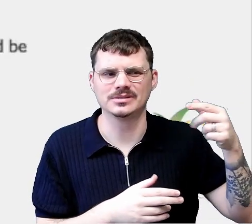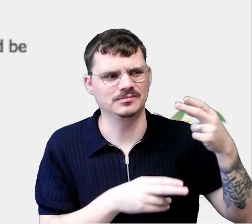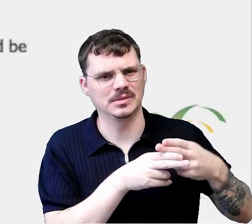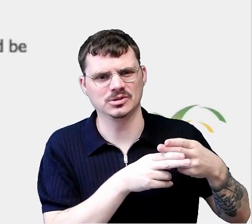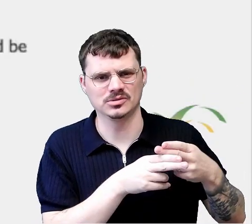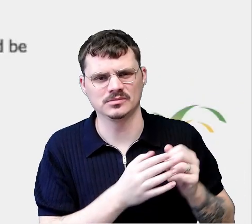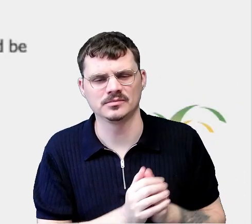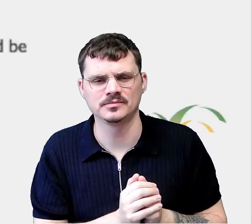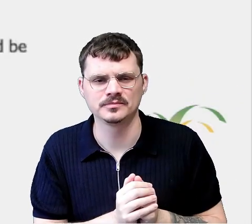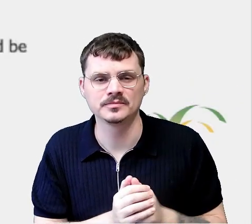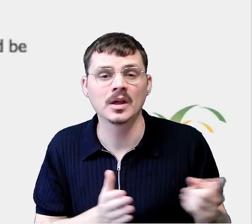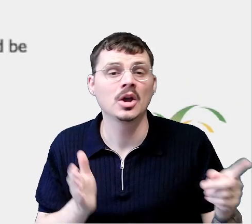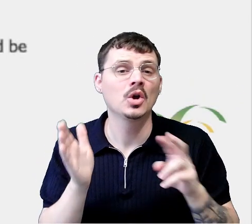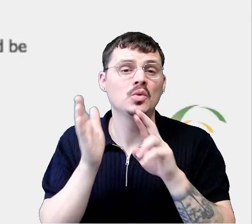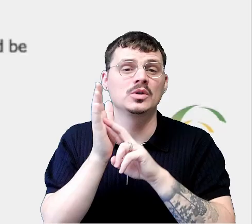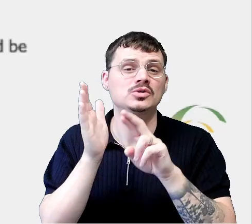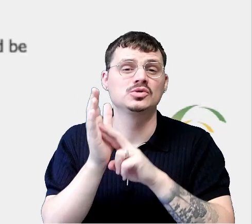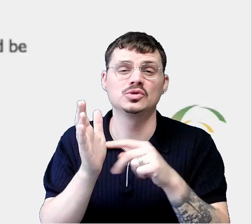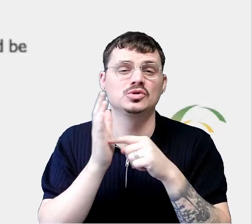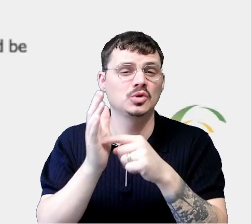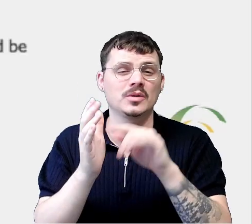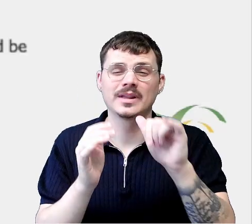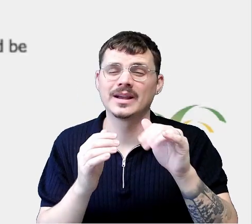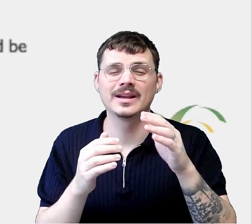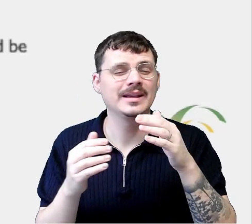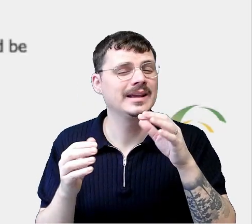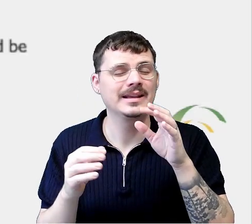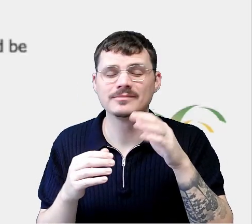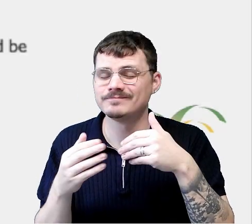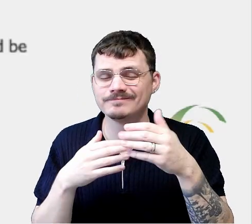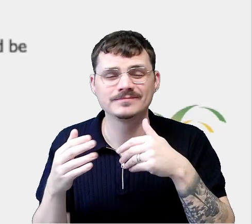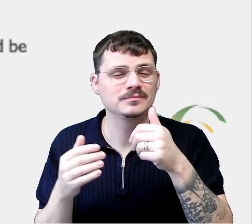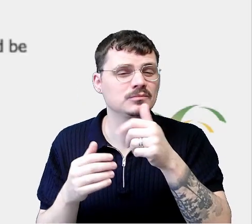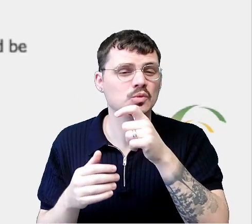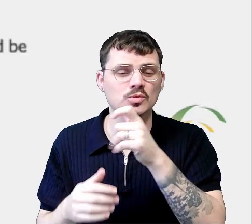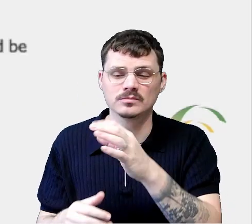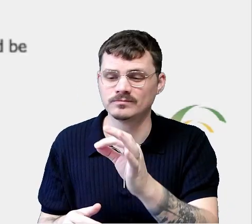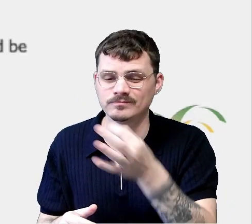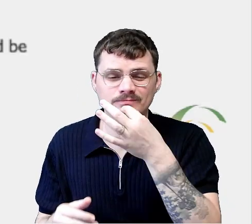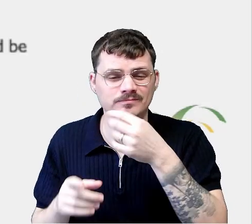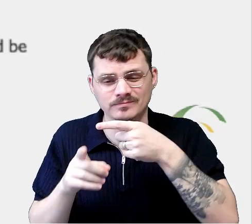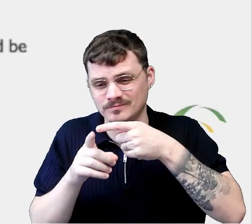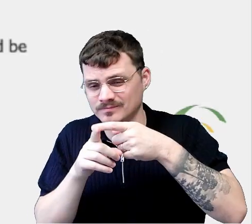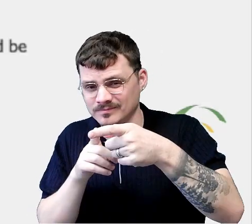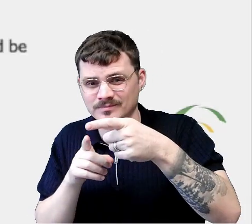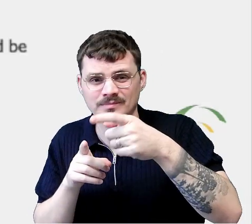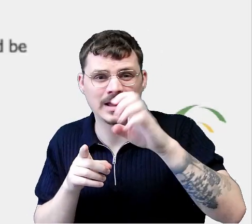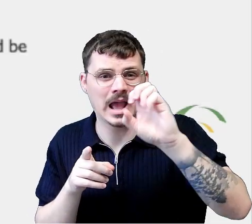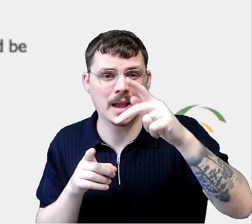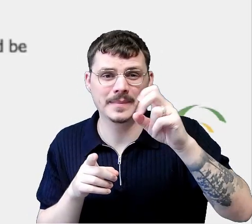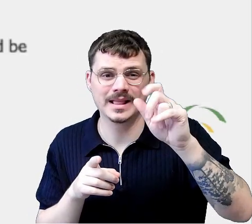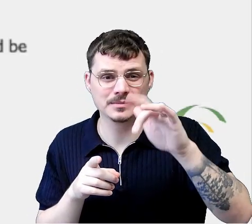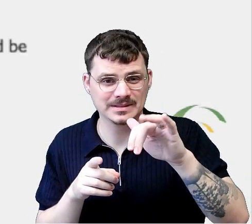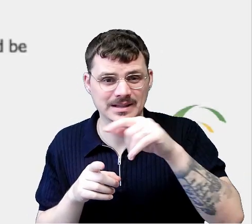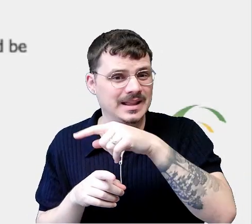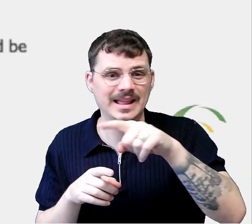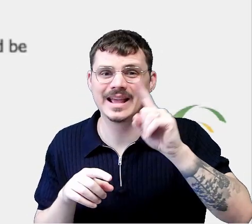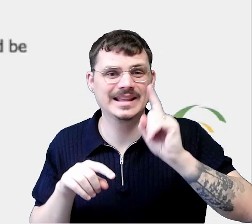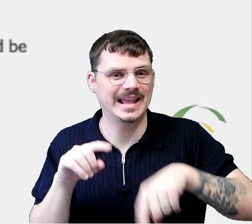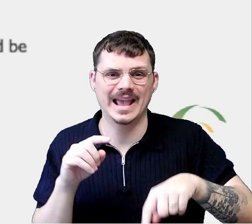Research shows that even very skilled and experienced epilepsy specialists can't